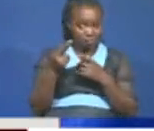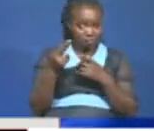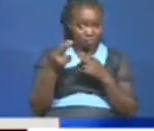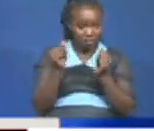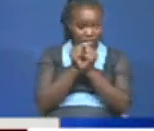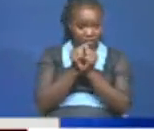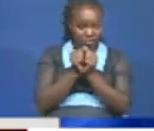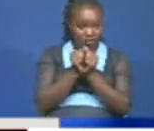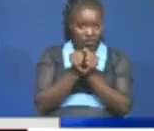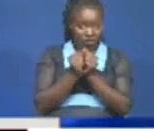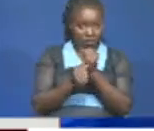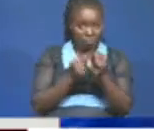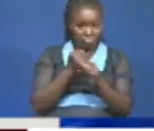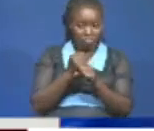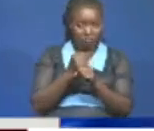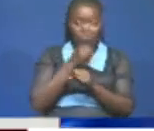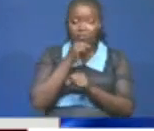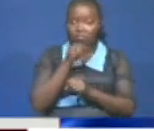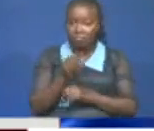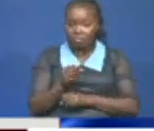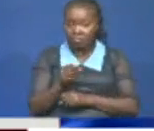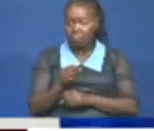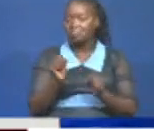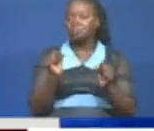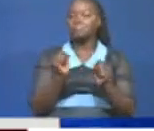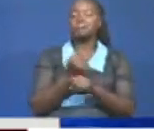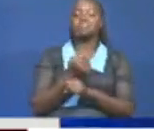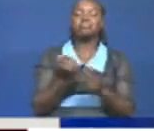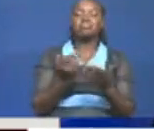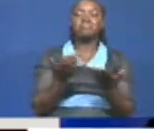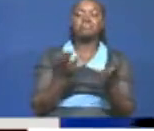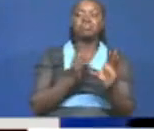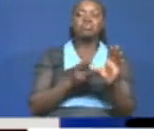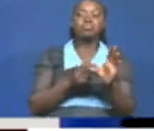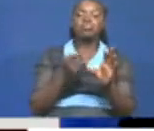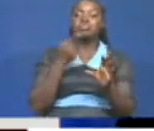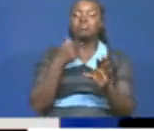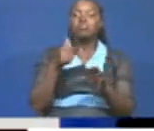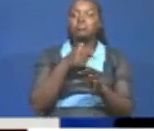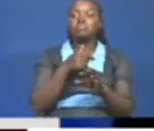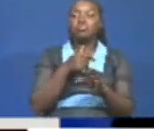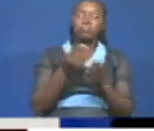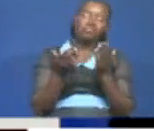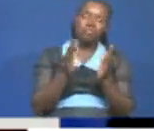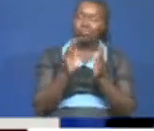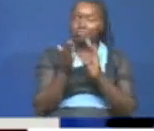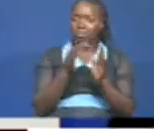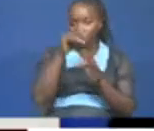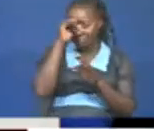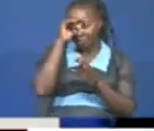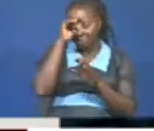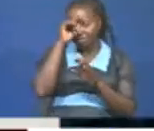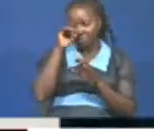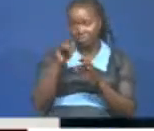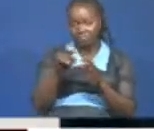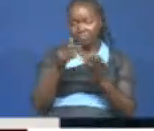And these are the conversations that the participants are telling us might be something that the government would have to